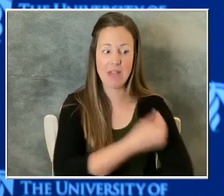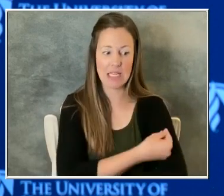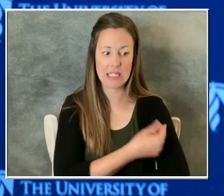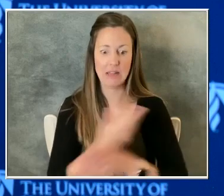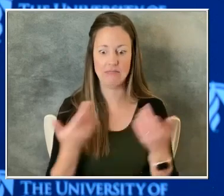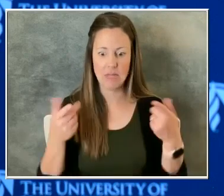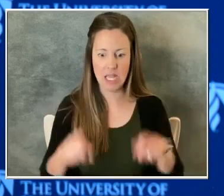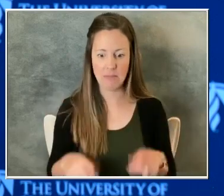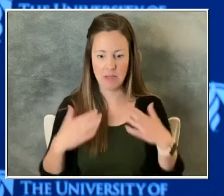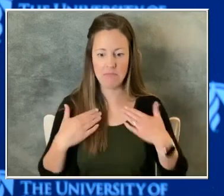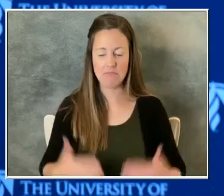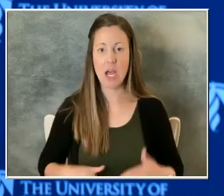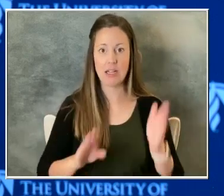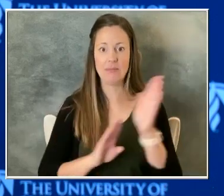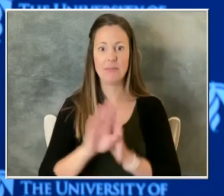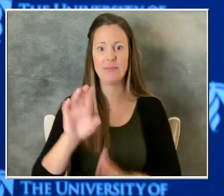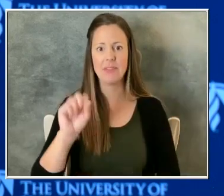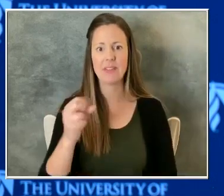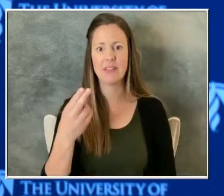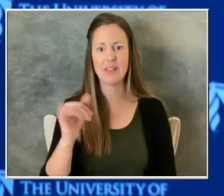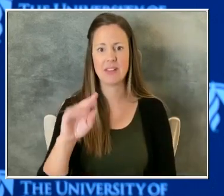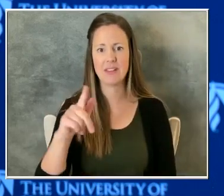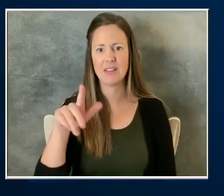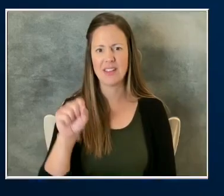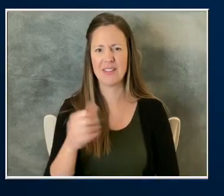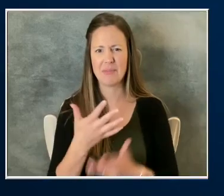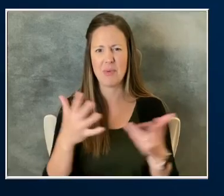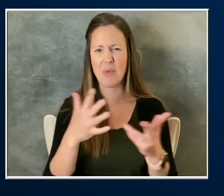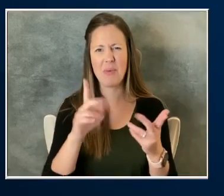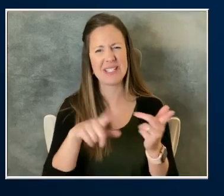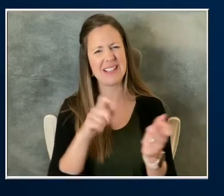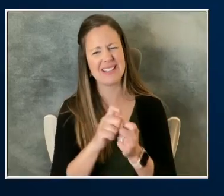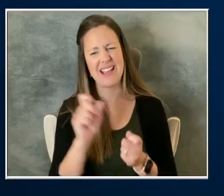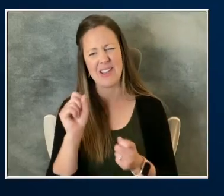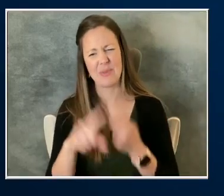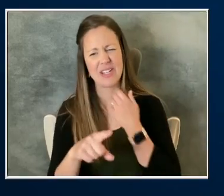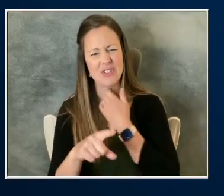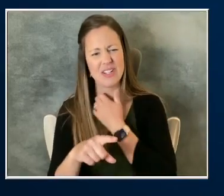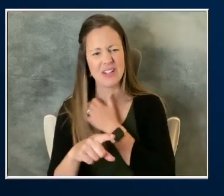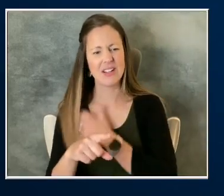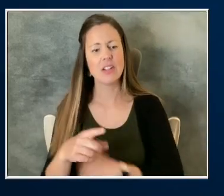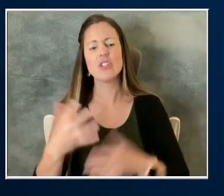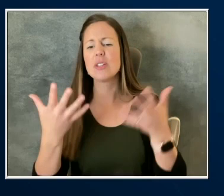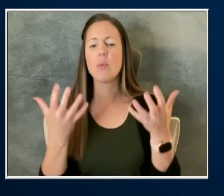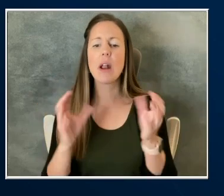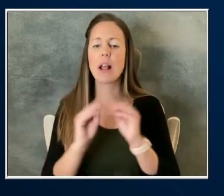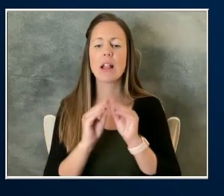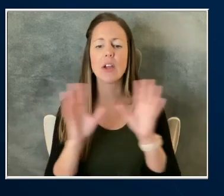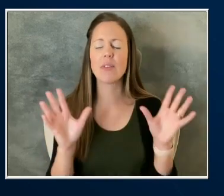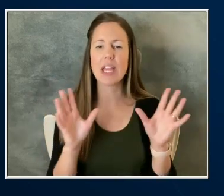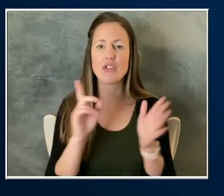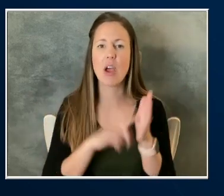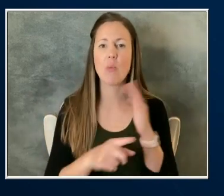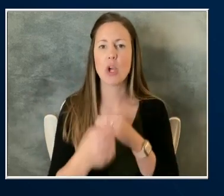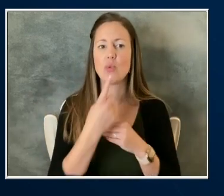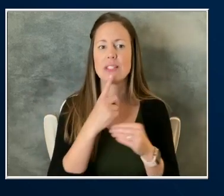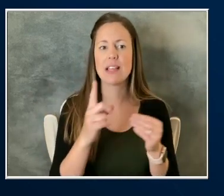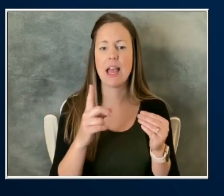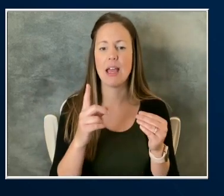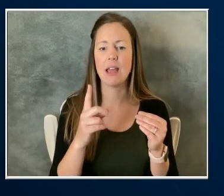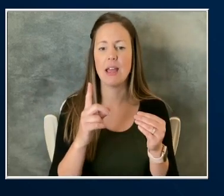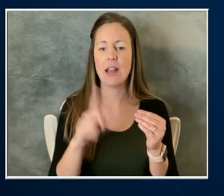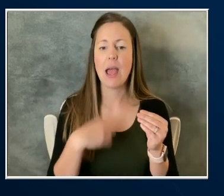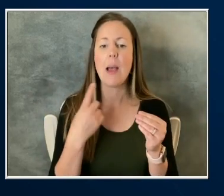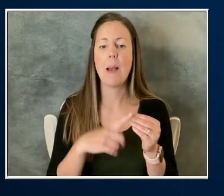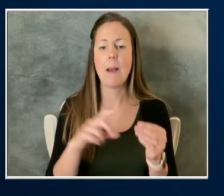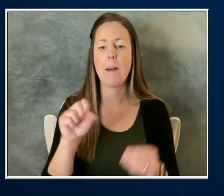was the question exactly, Alexis, though? She wanted a clarification on what you had said at the top of the program about shingles.